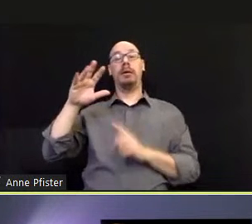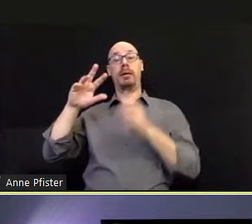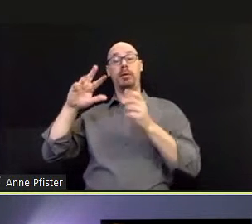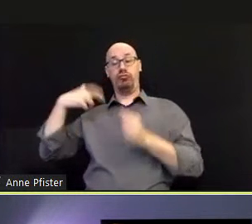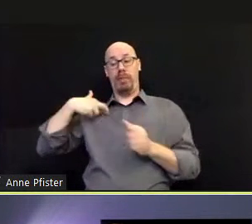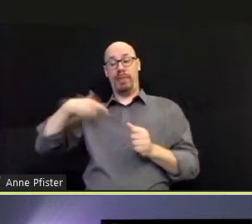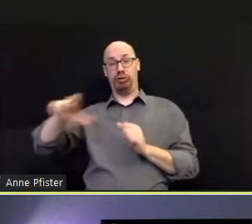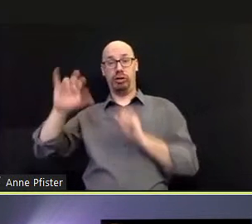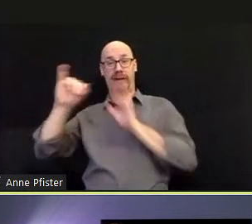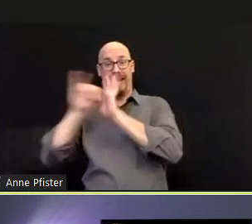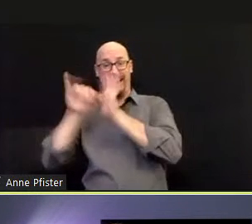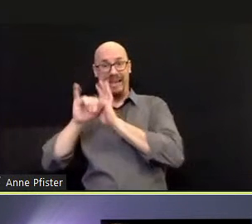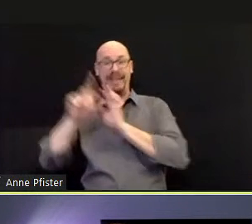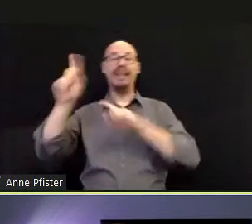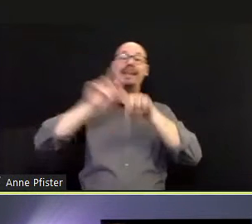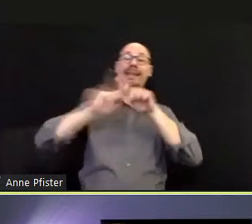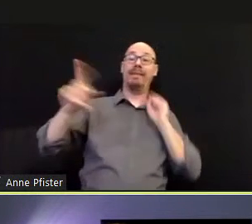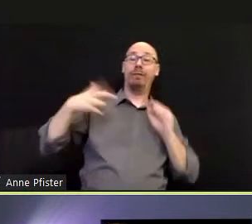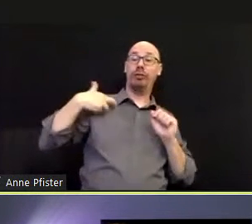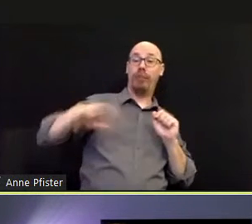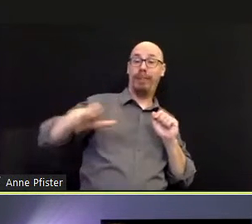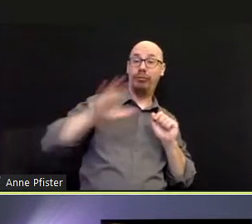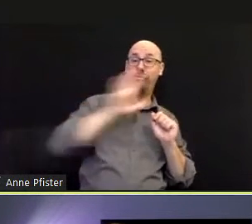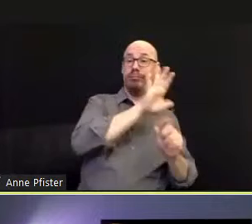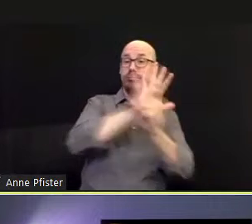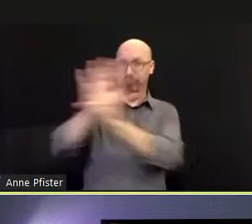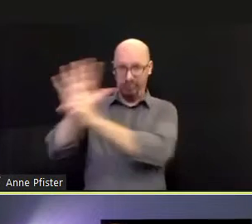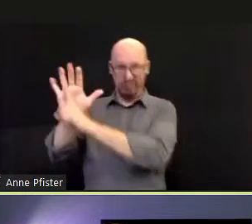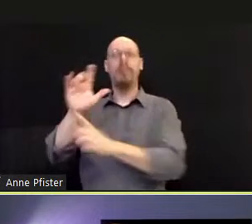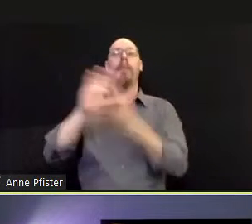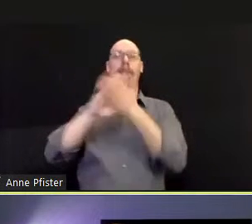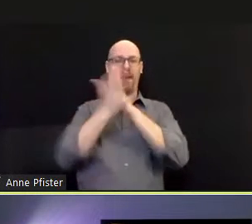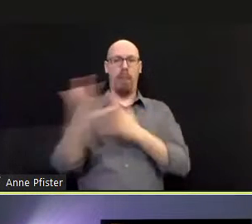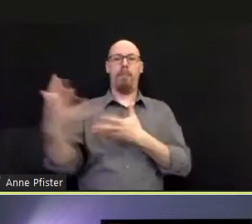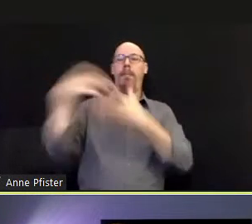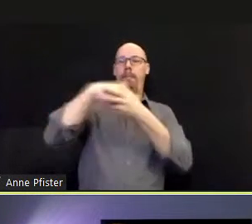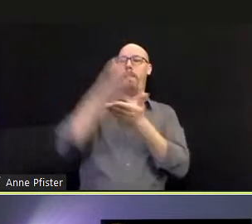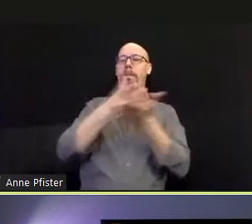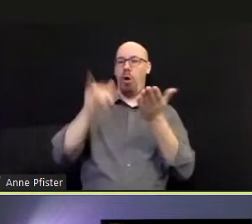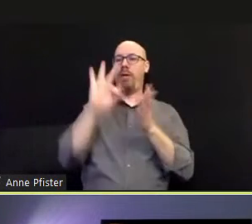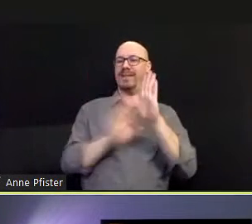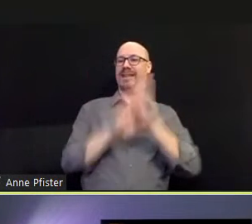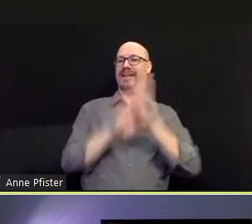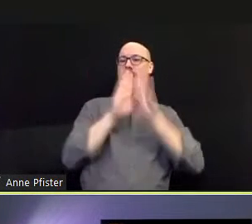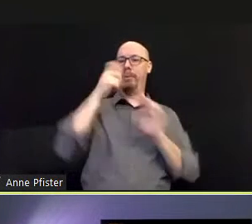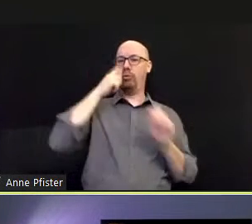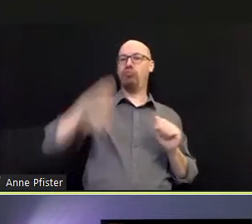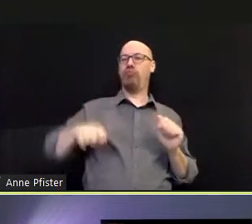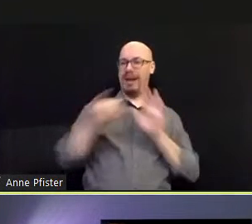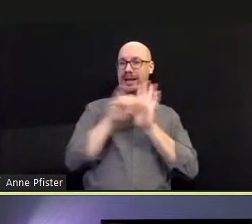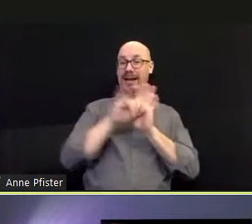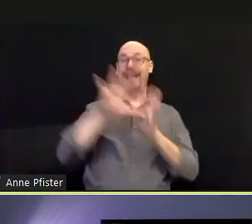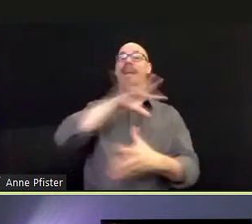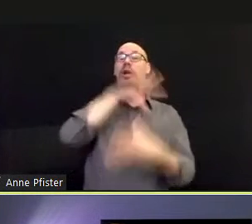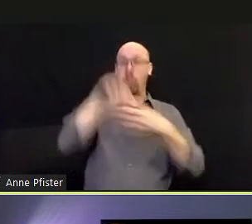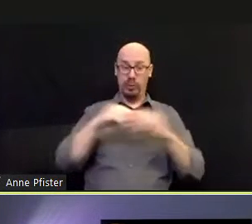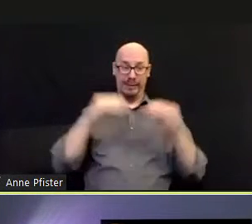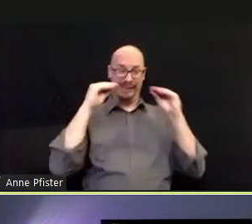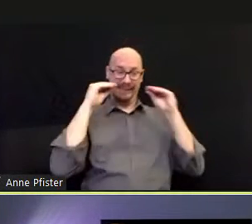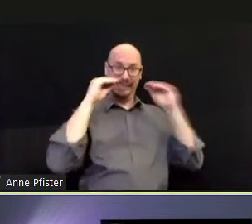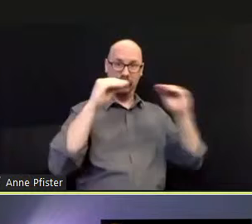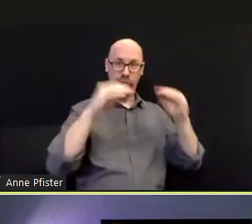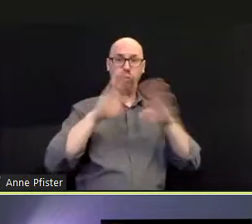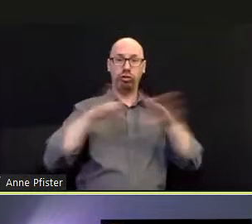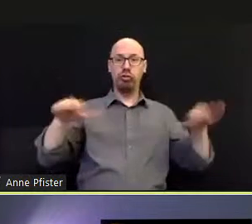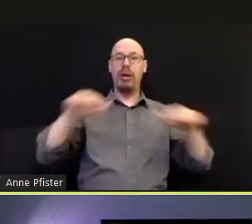in different denominations has become part of a developing Ukrainian identity, including teaching children how to